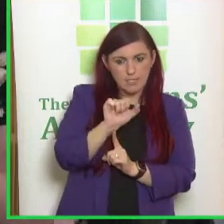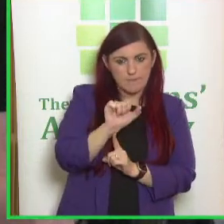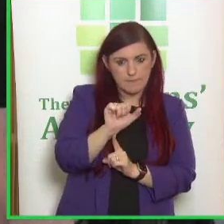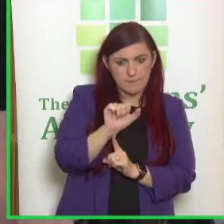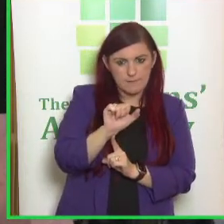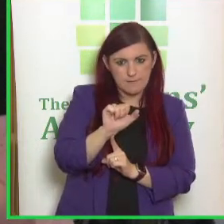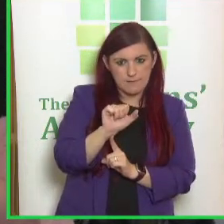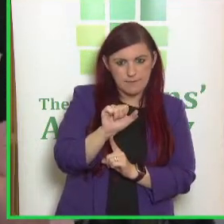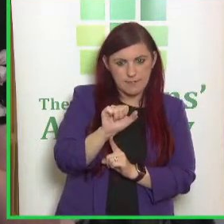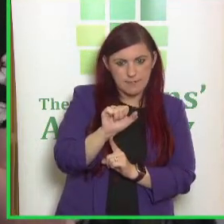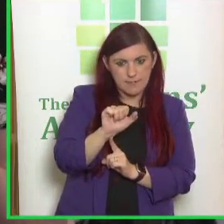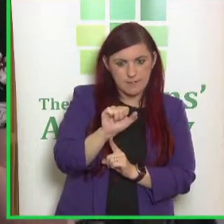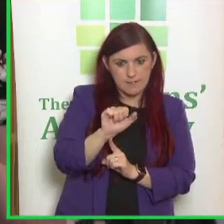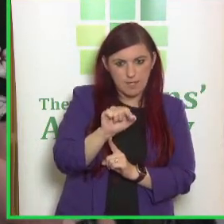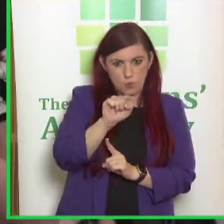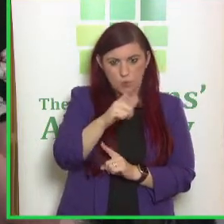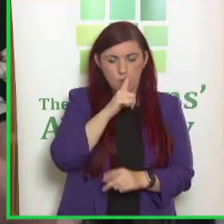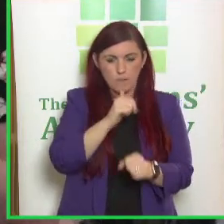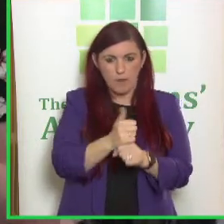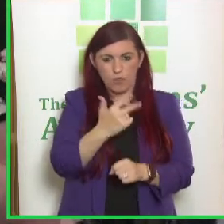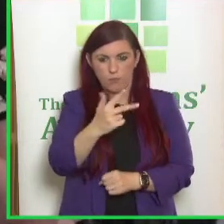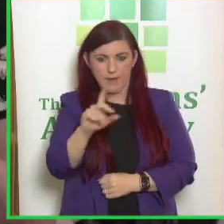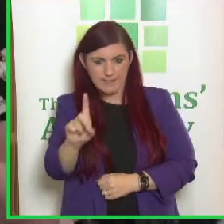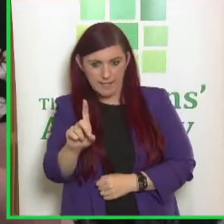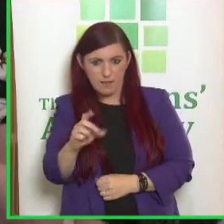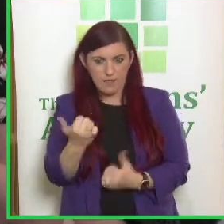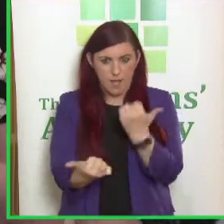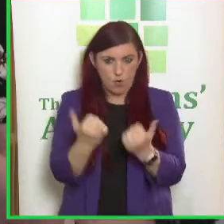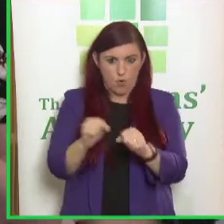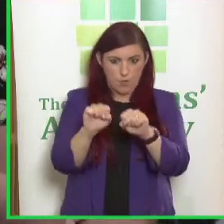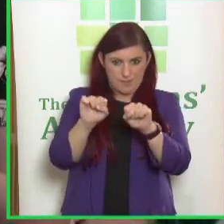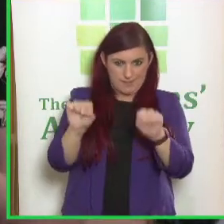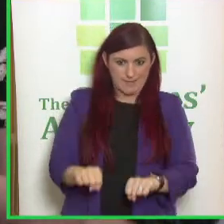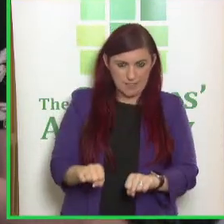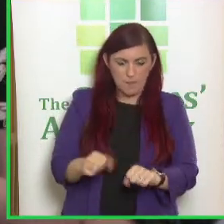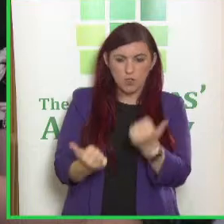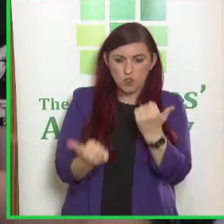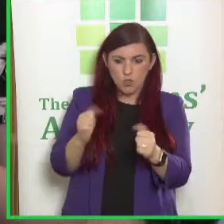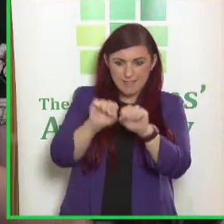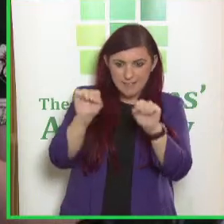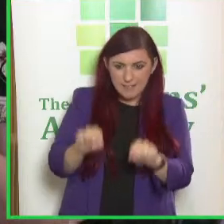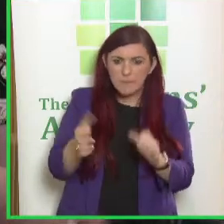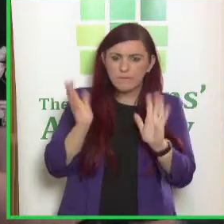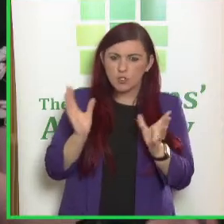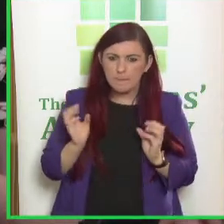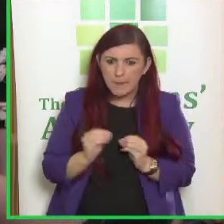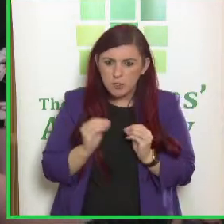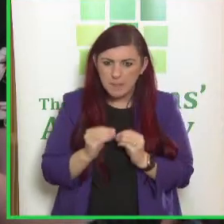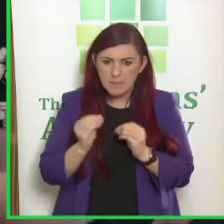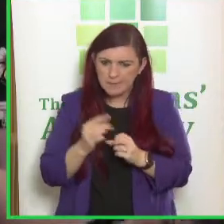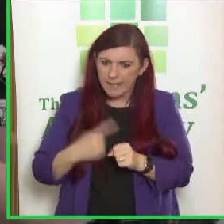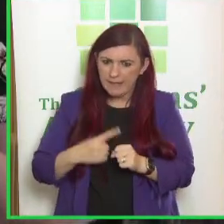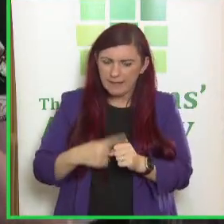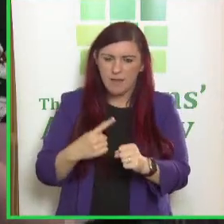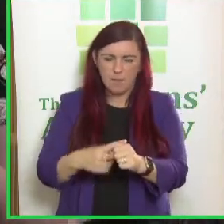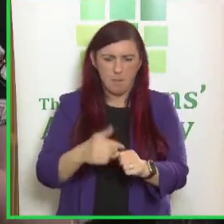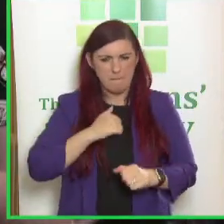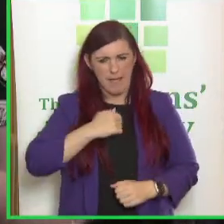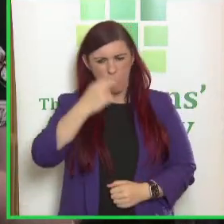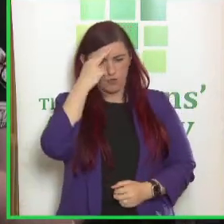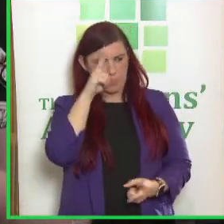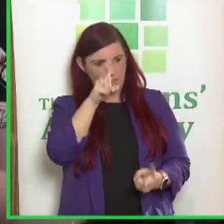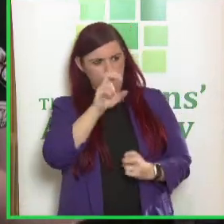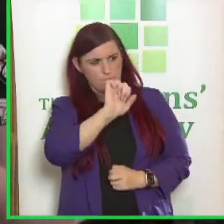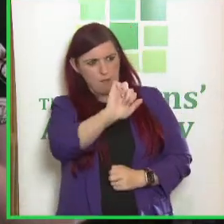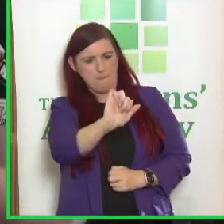looked at in that 3D, the court system and justice is mentioned a lot, and I suppose it would be my understanding from watching the